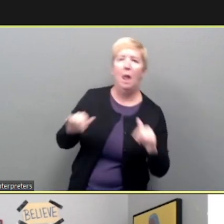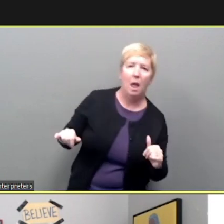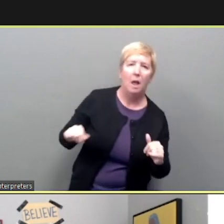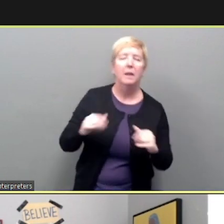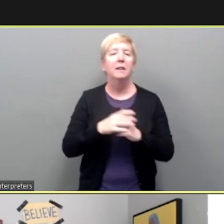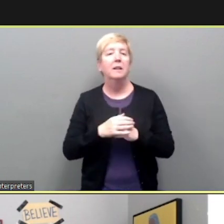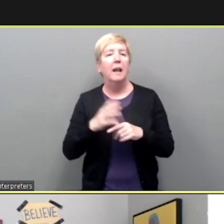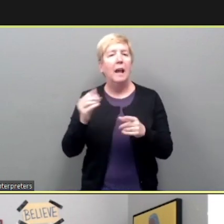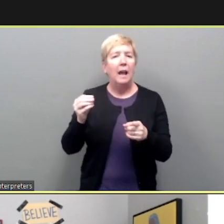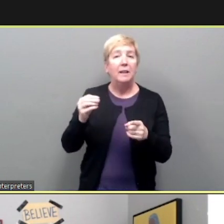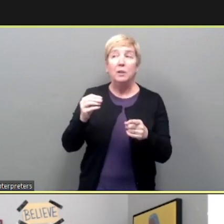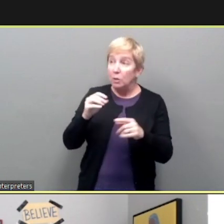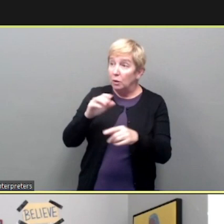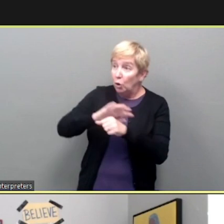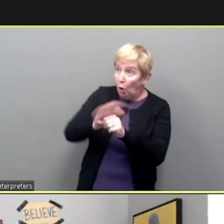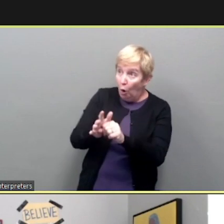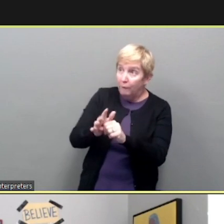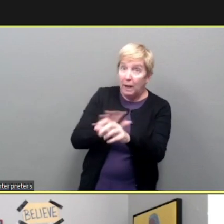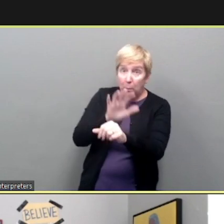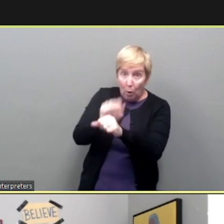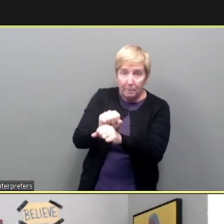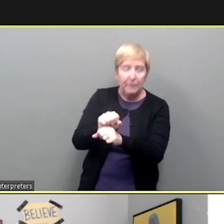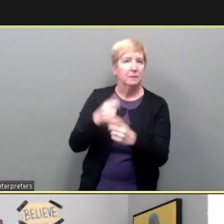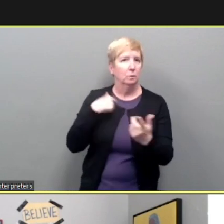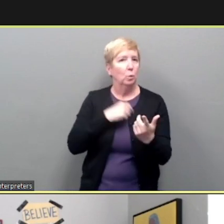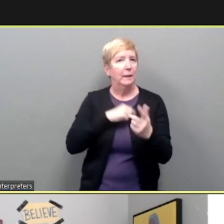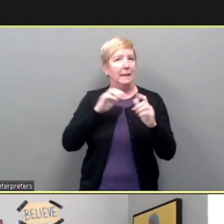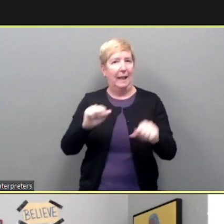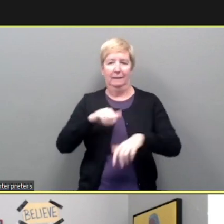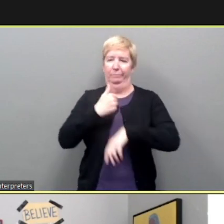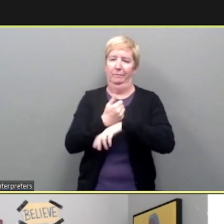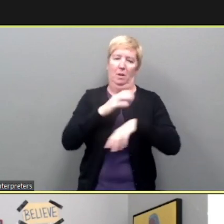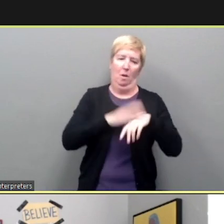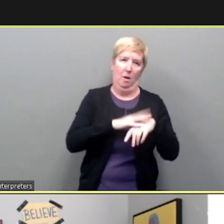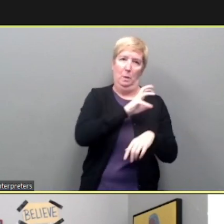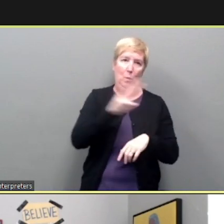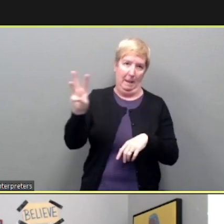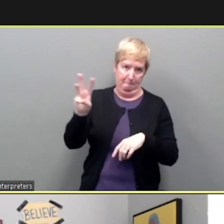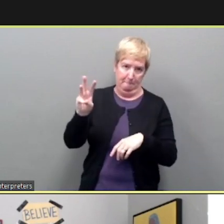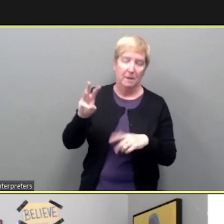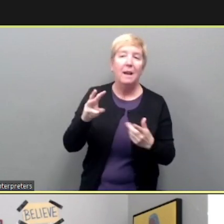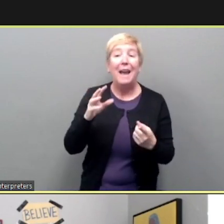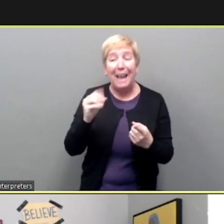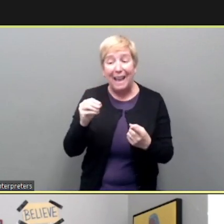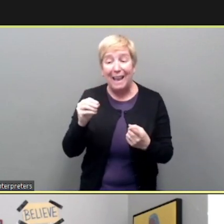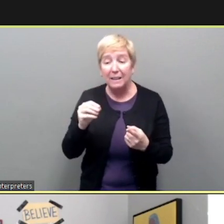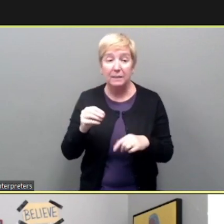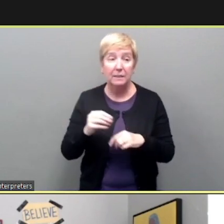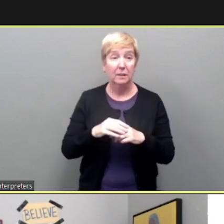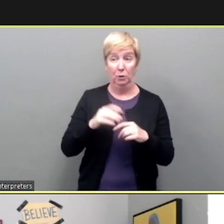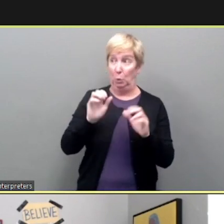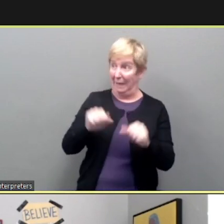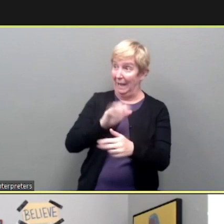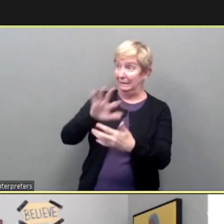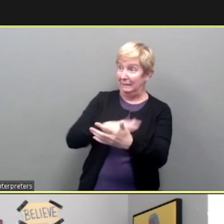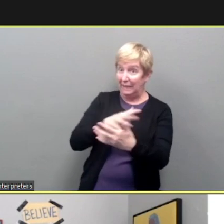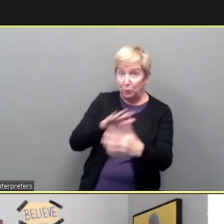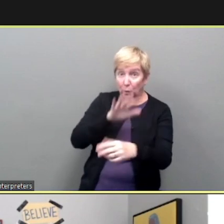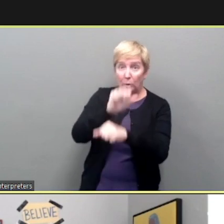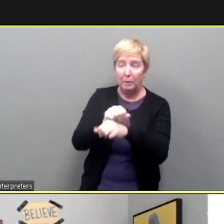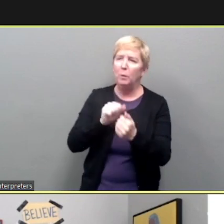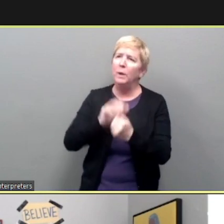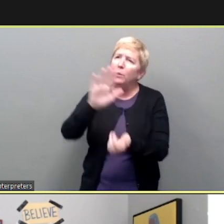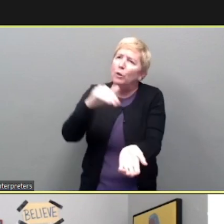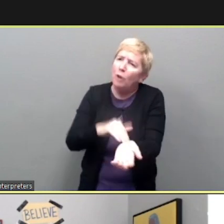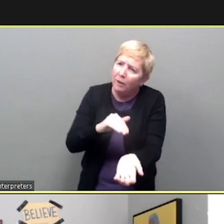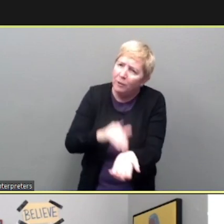appointments. COVID appointments are available at vaccinenewmexico.org as usual. You can schedule an appointment also with your primary care